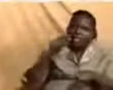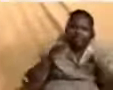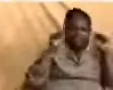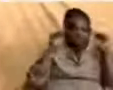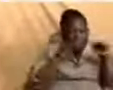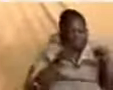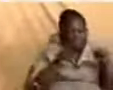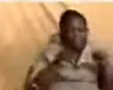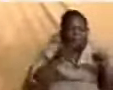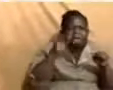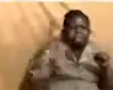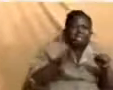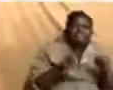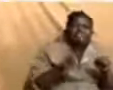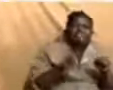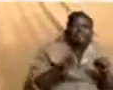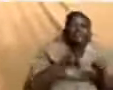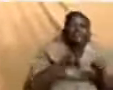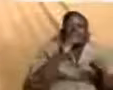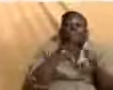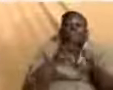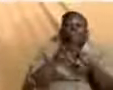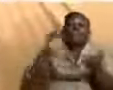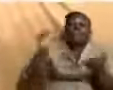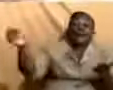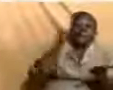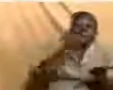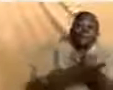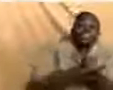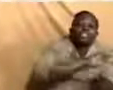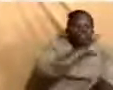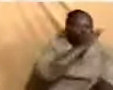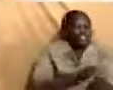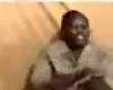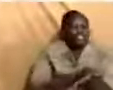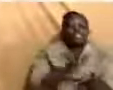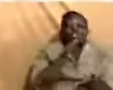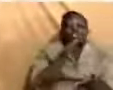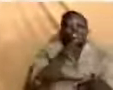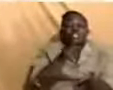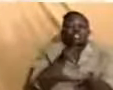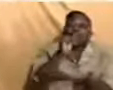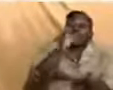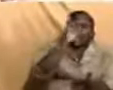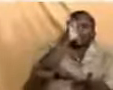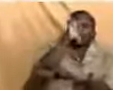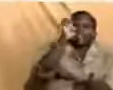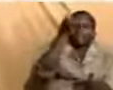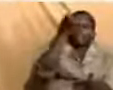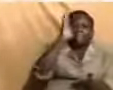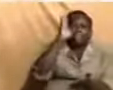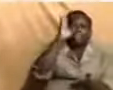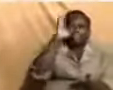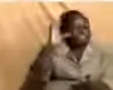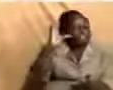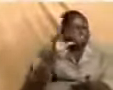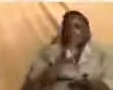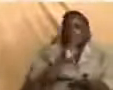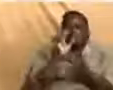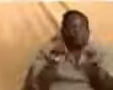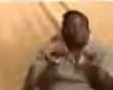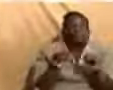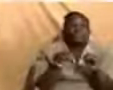go anywhere, it should go to the appointing authorities, not to the victim commission. IEBC was here just a victim of circumstance, not of its own